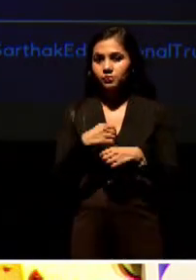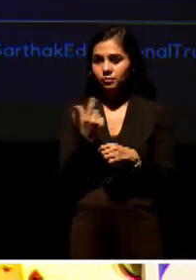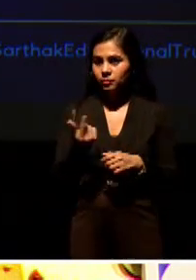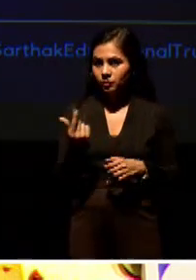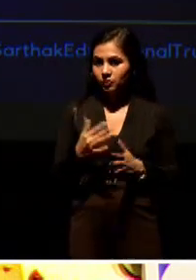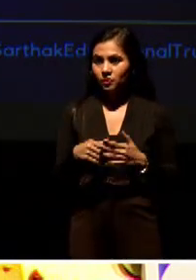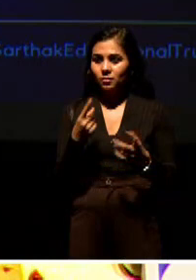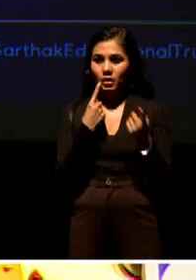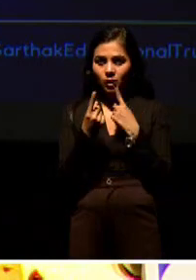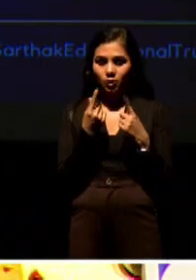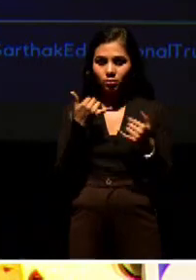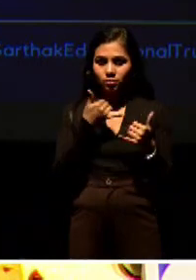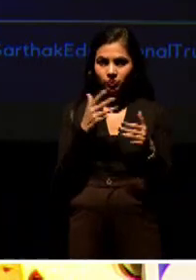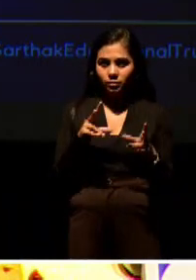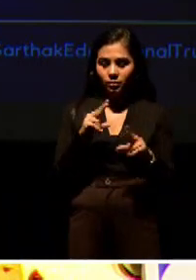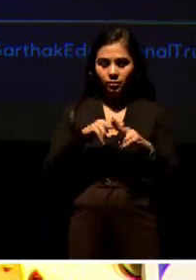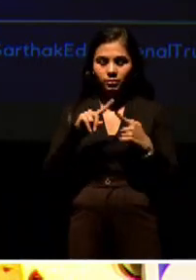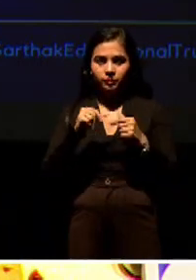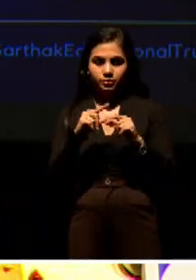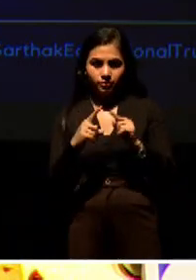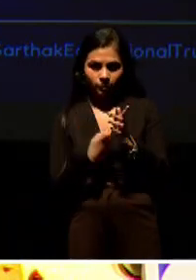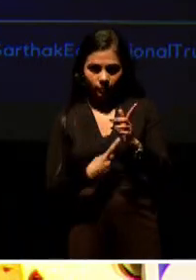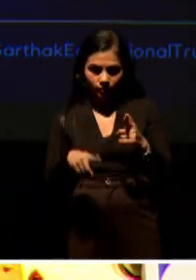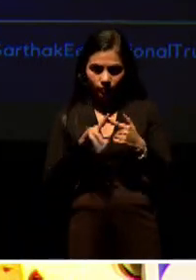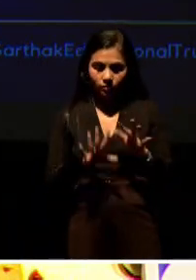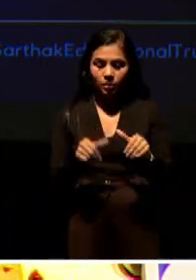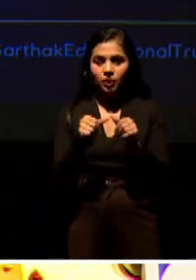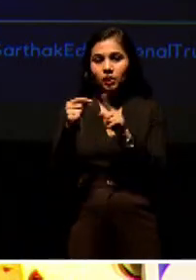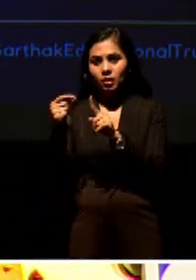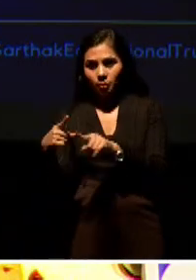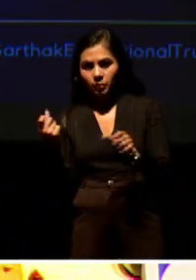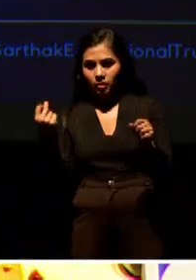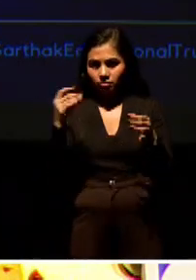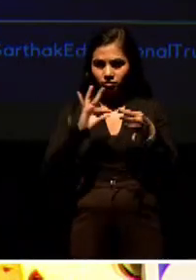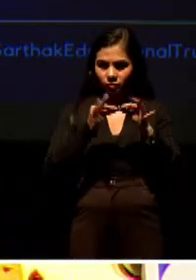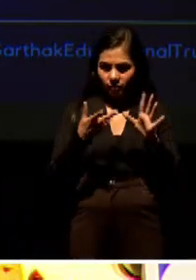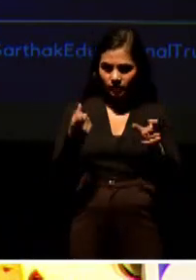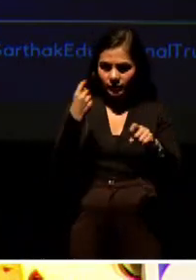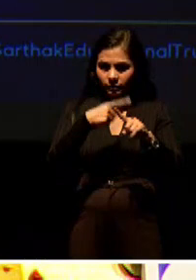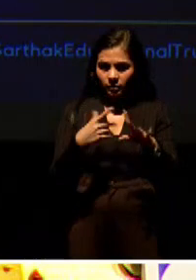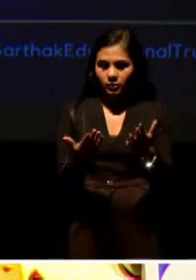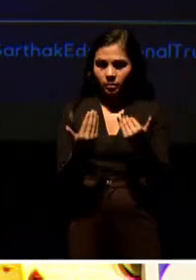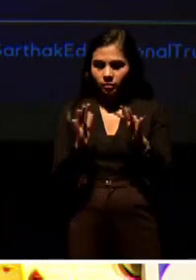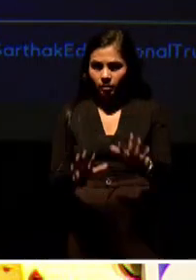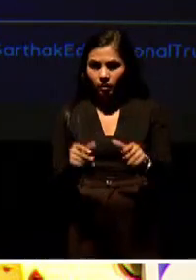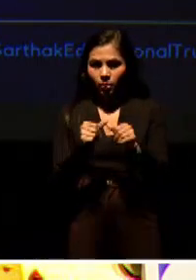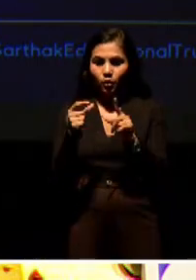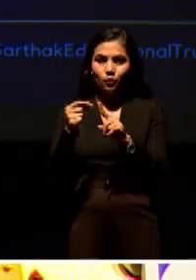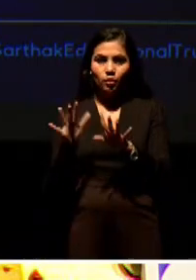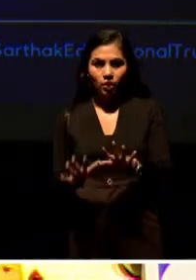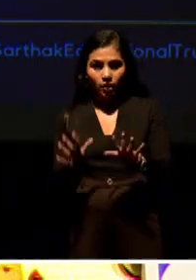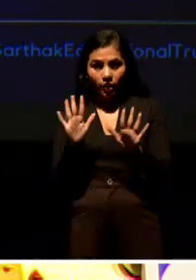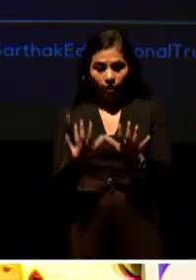not talked to the mobile manufacturers. Does your app fit into the available mobile phone or